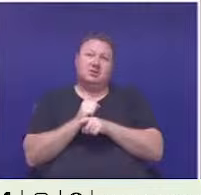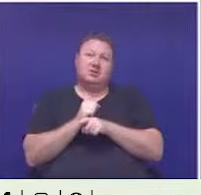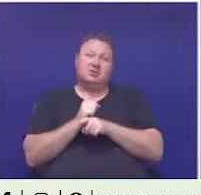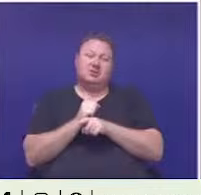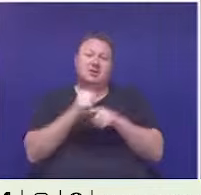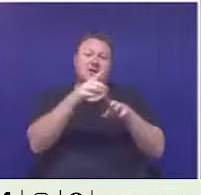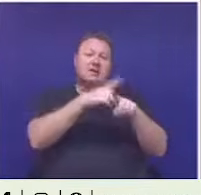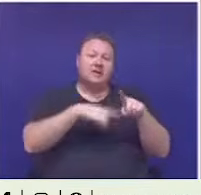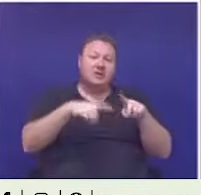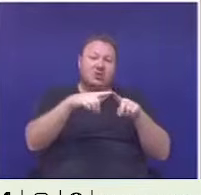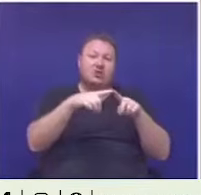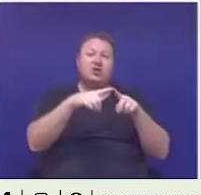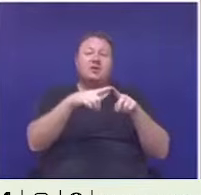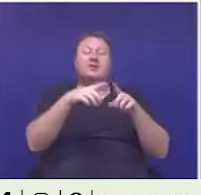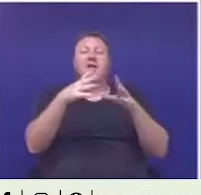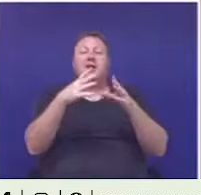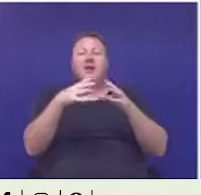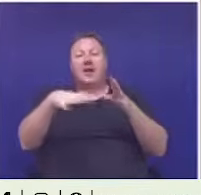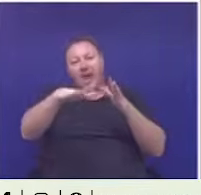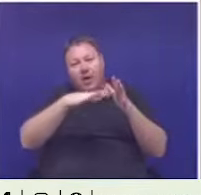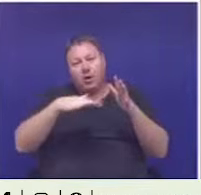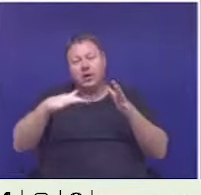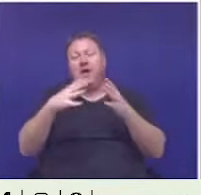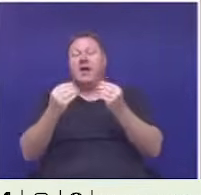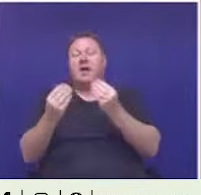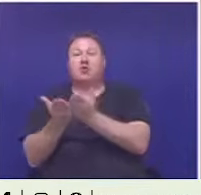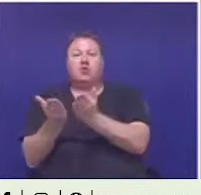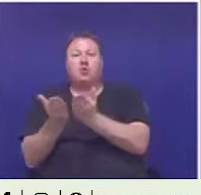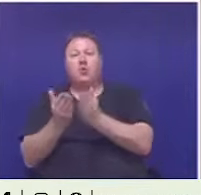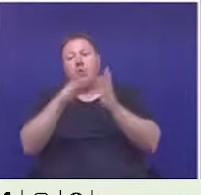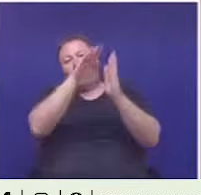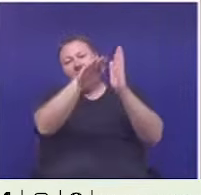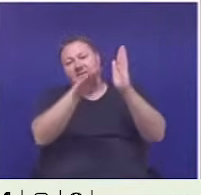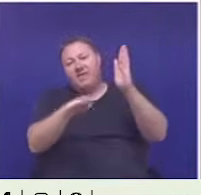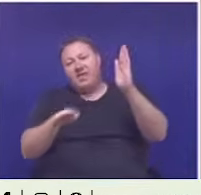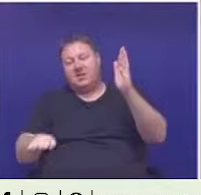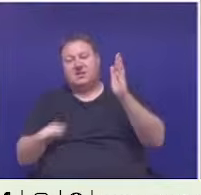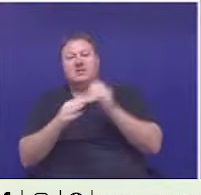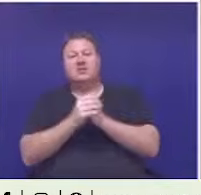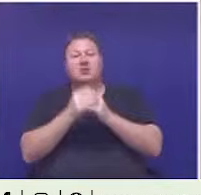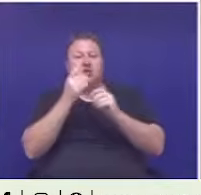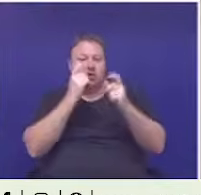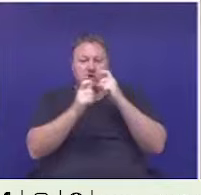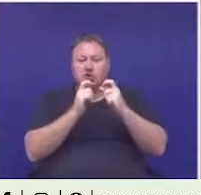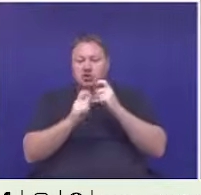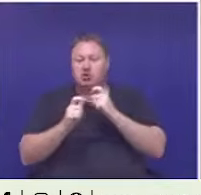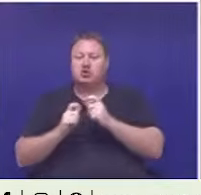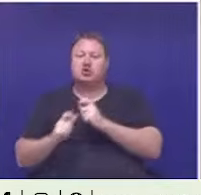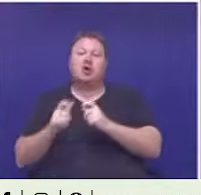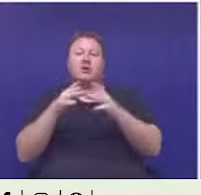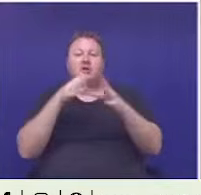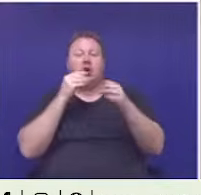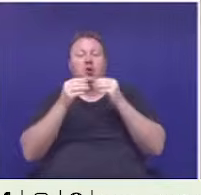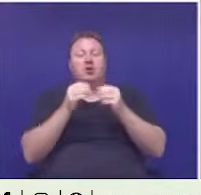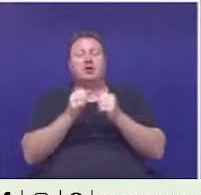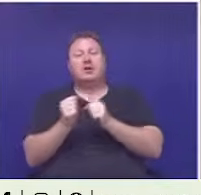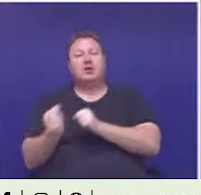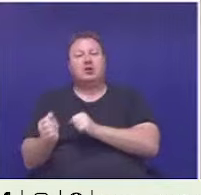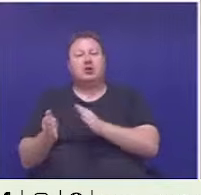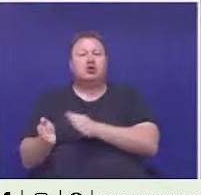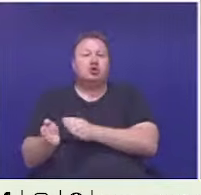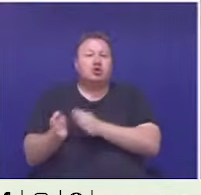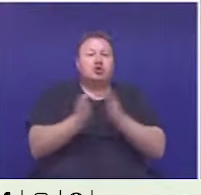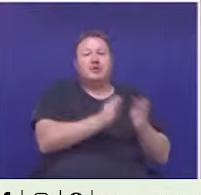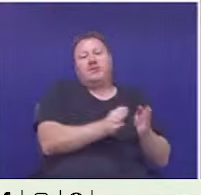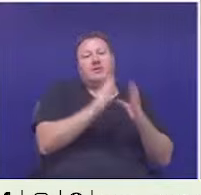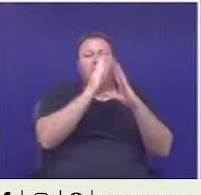and at a circuit and at a school level, so that we can see the learnings, but we can see how it shifts the focus. Number 2, the survey benchmarks